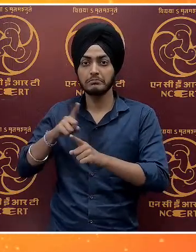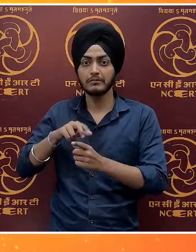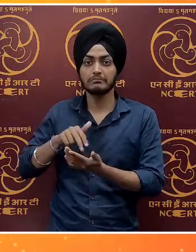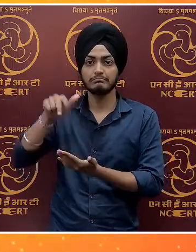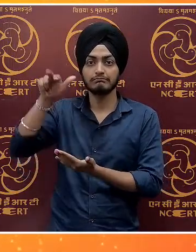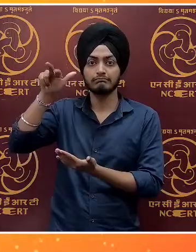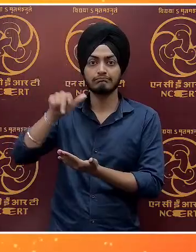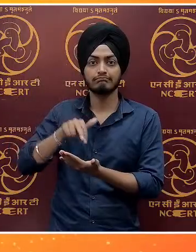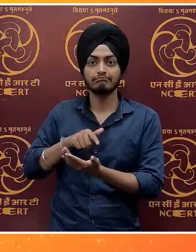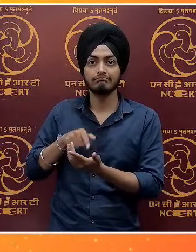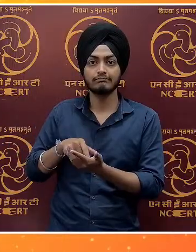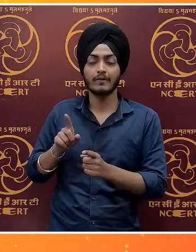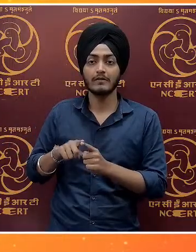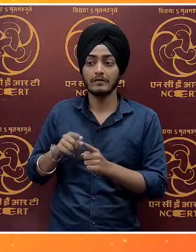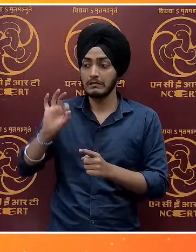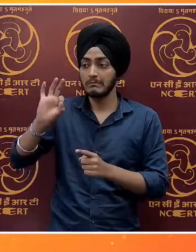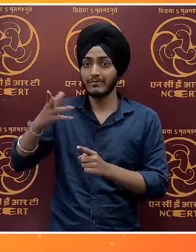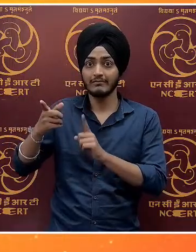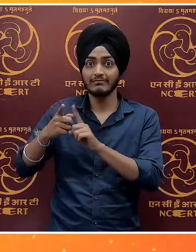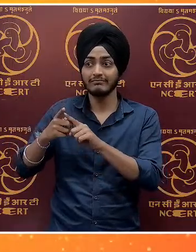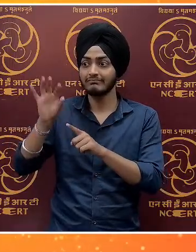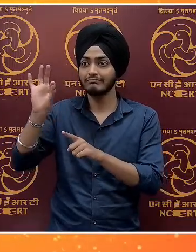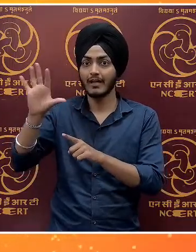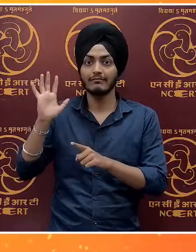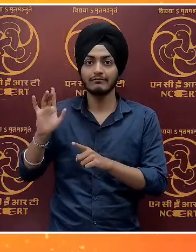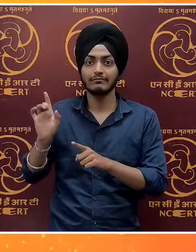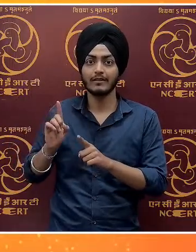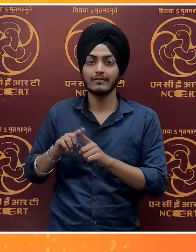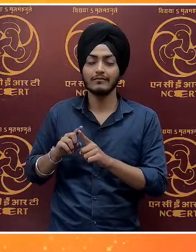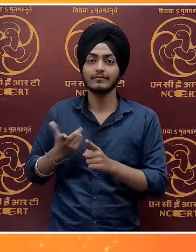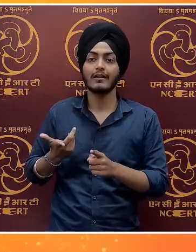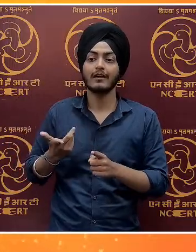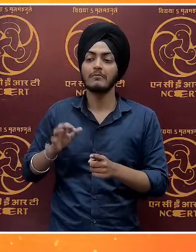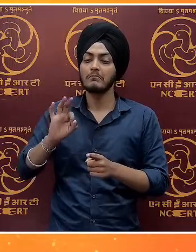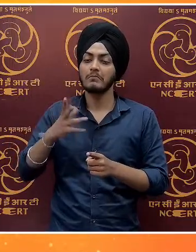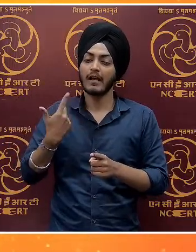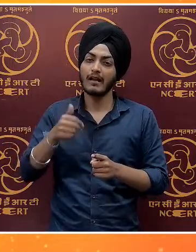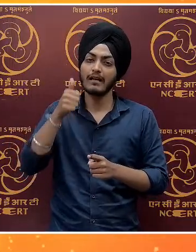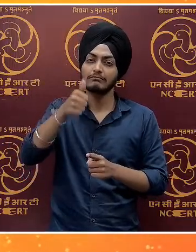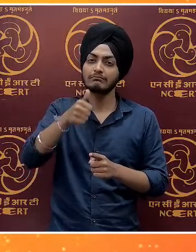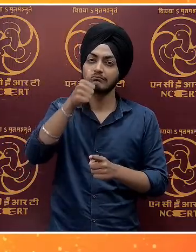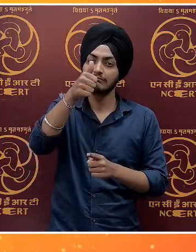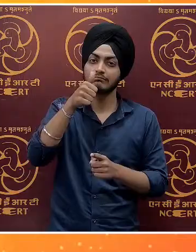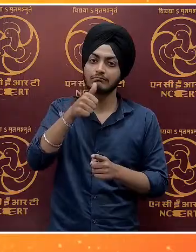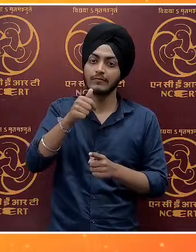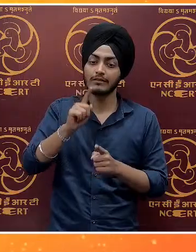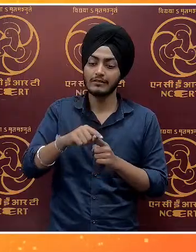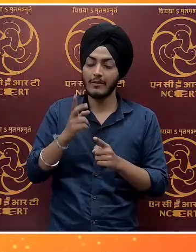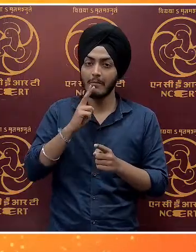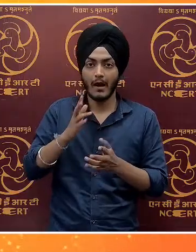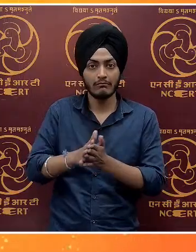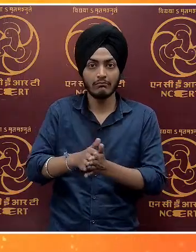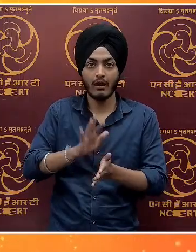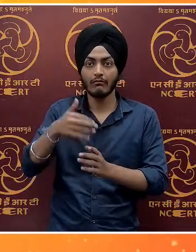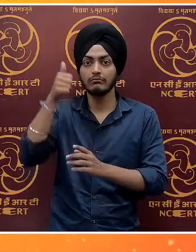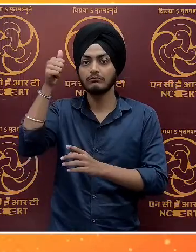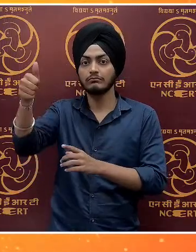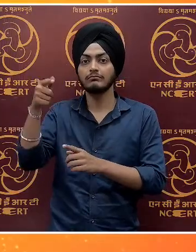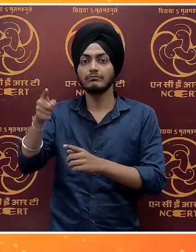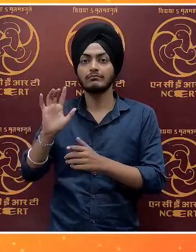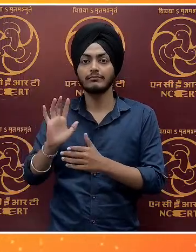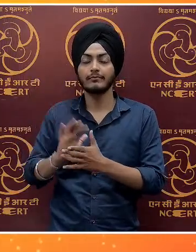not touch the electrical wires, naked wires, electrical switches with Wet hands. Wet hands,